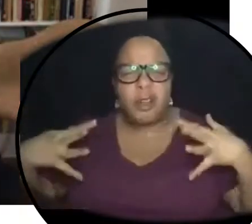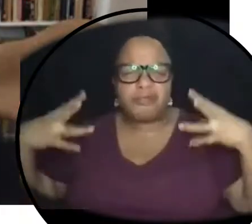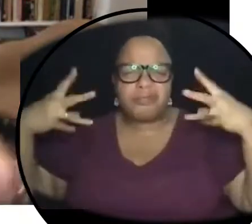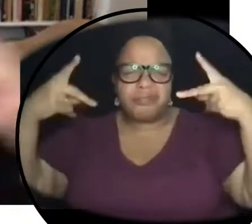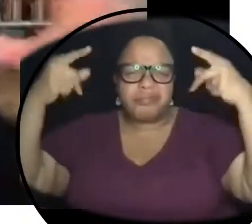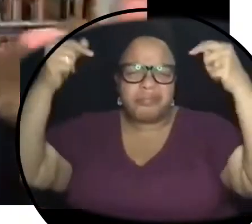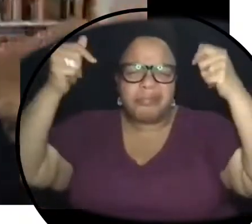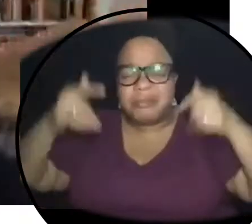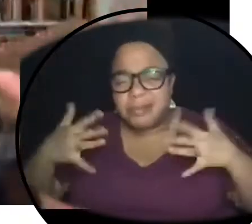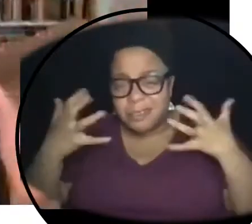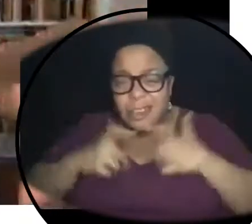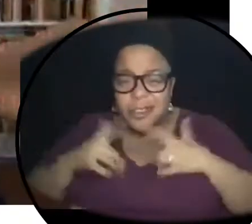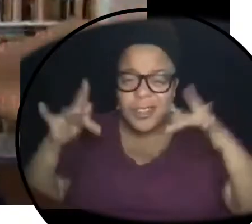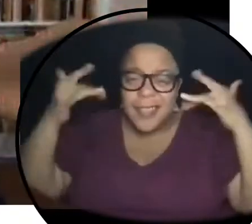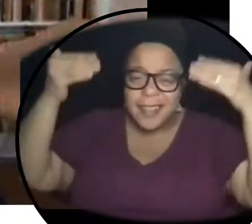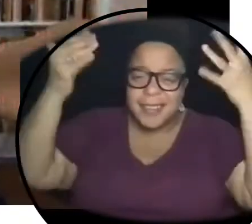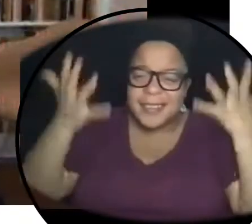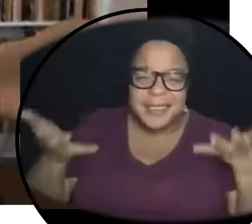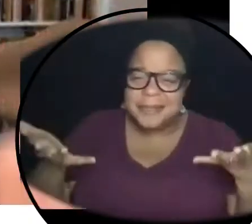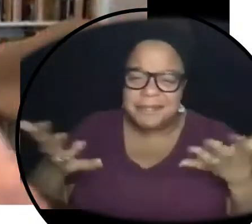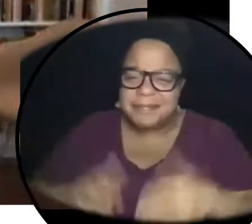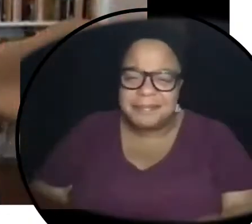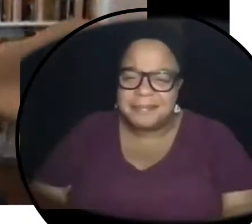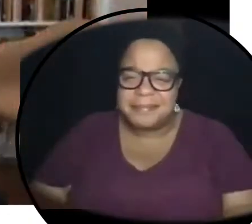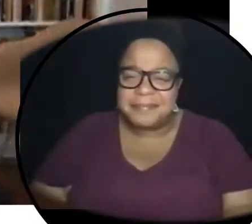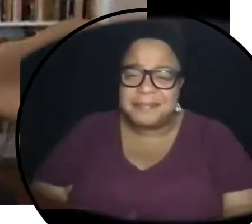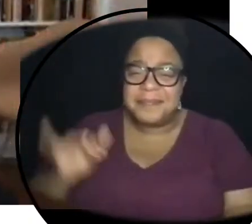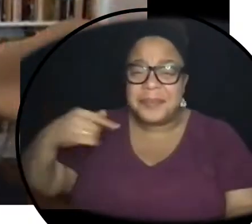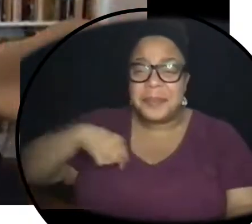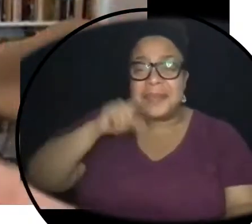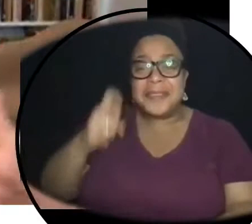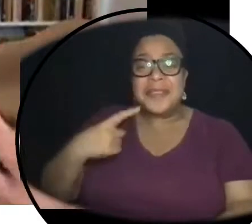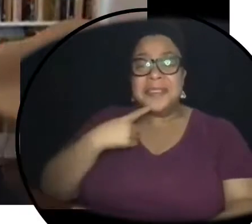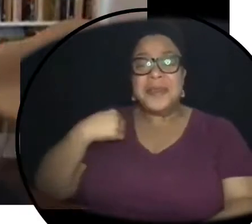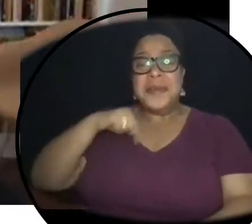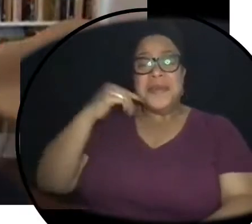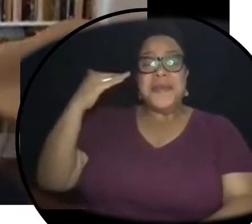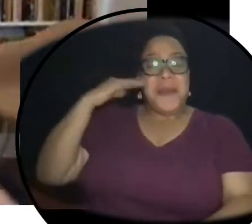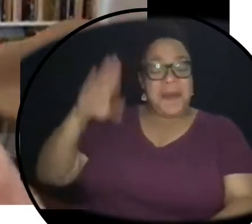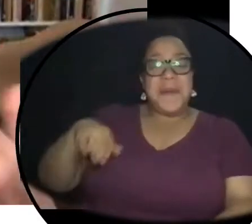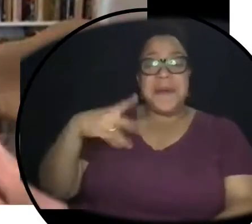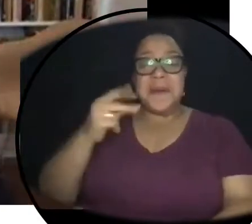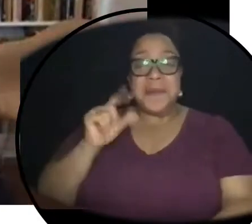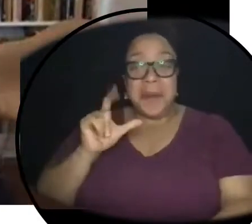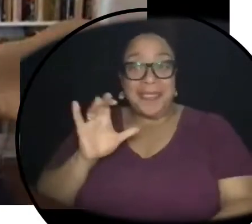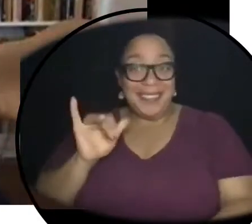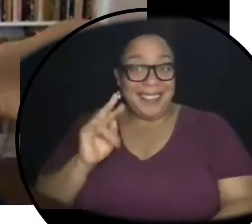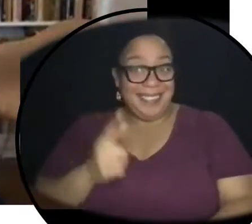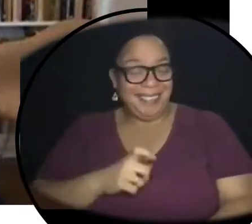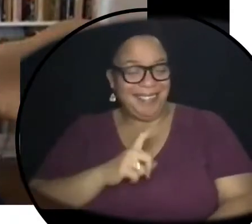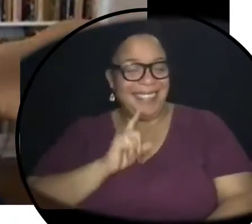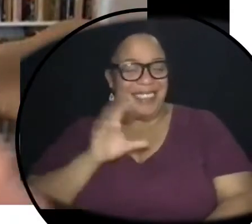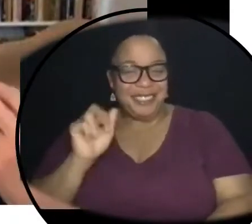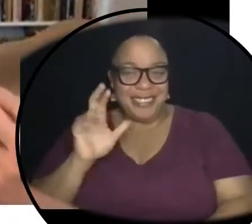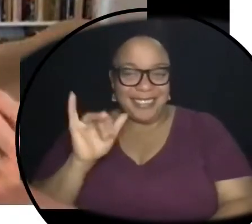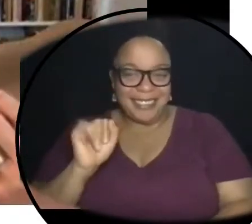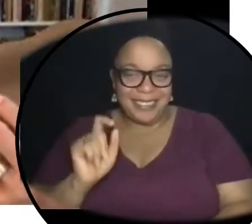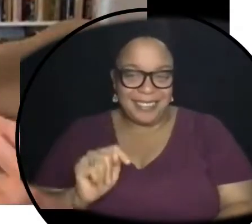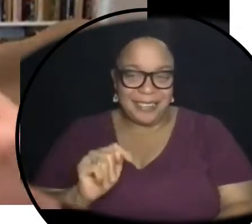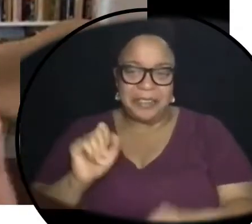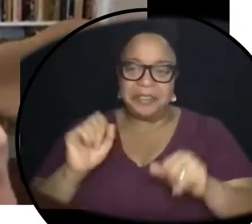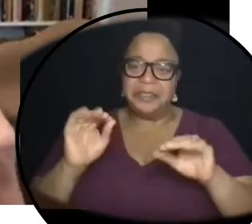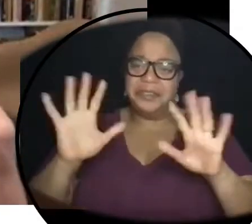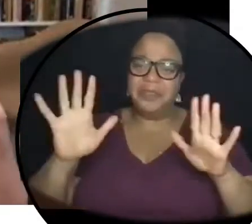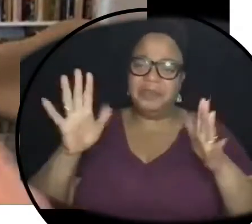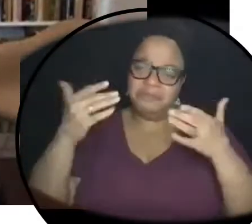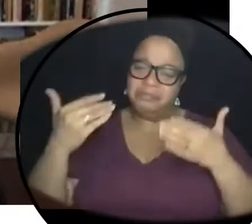we have to enlarge our analytical framework if we want to avoid being trapped on this treadmill of reform.